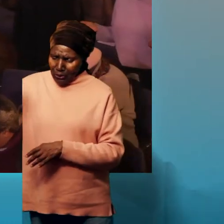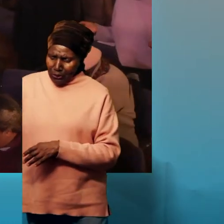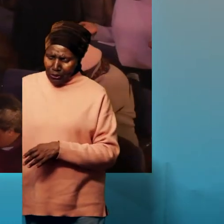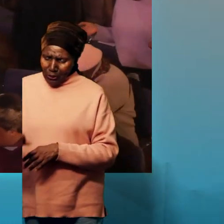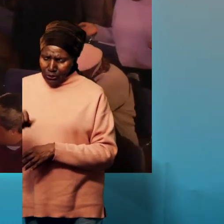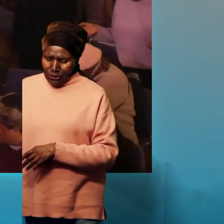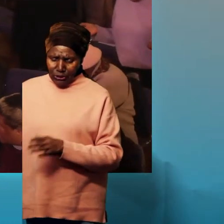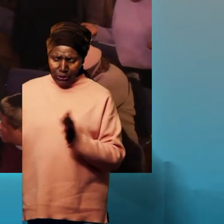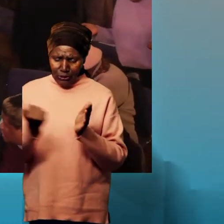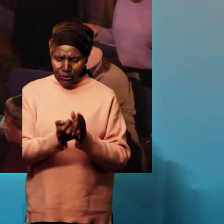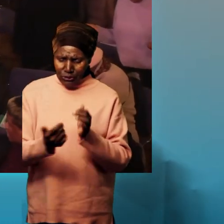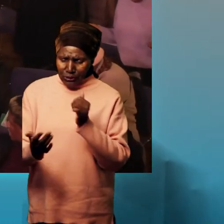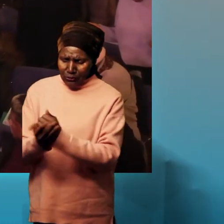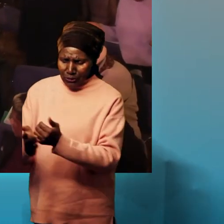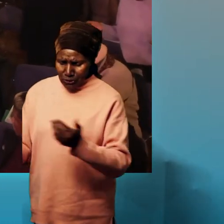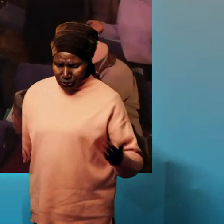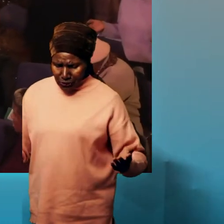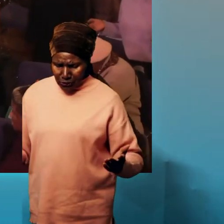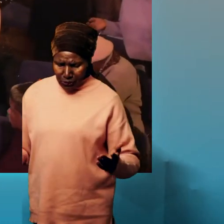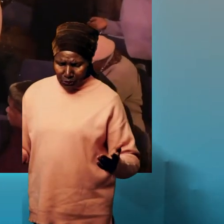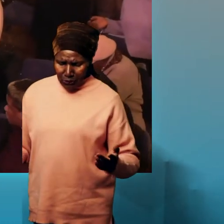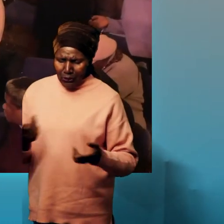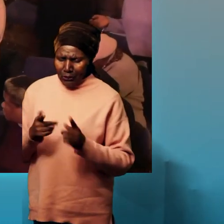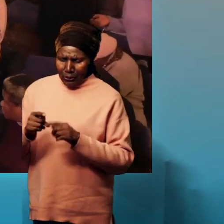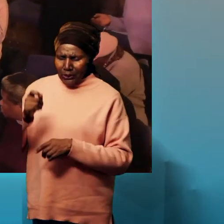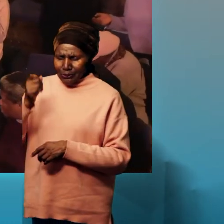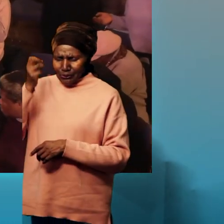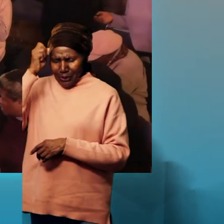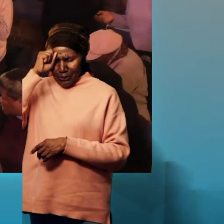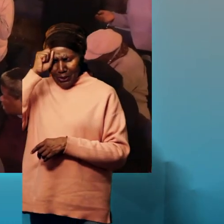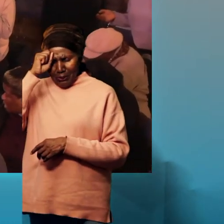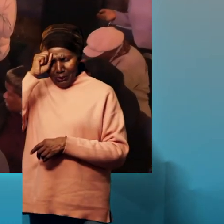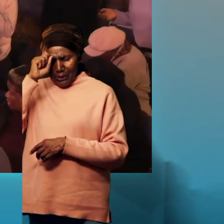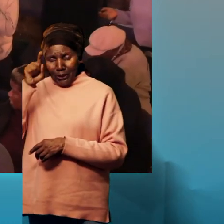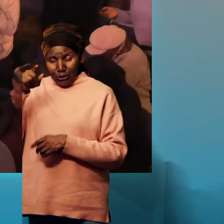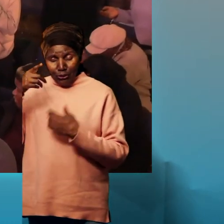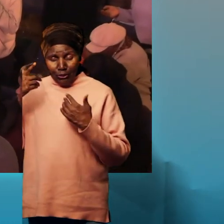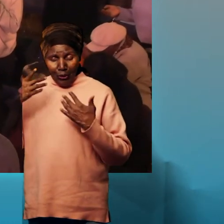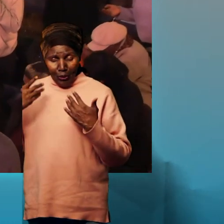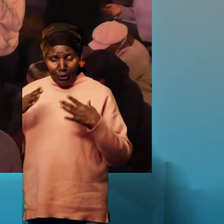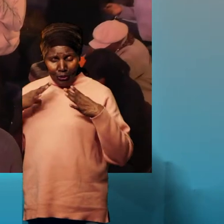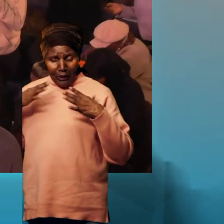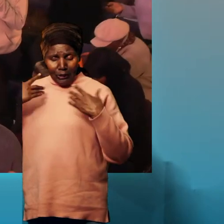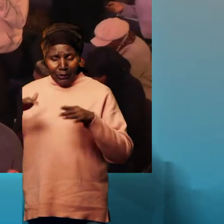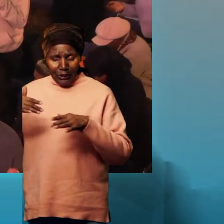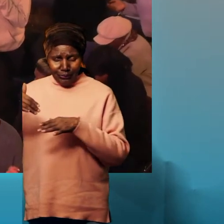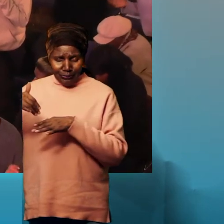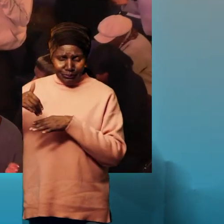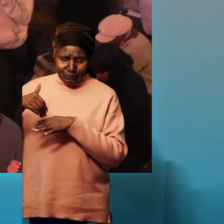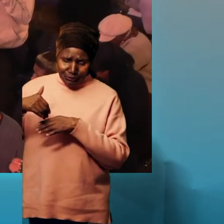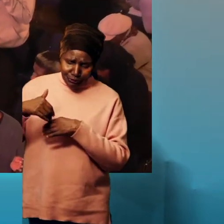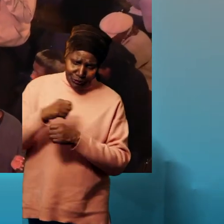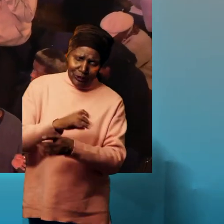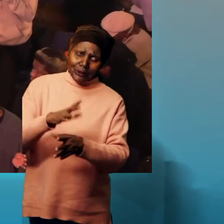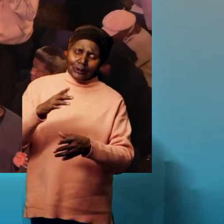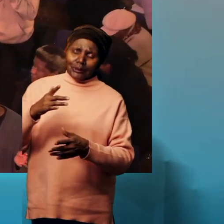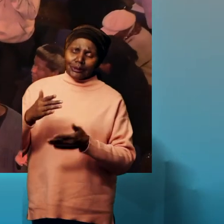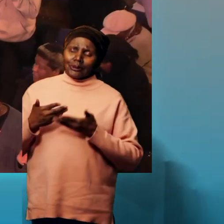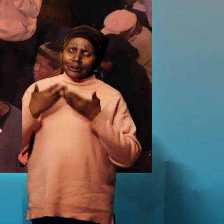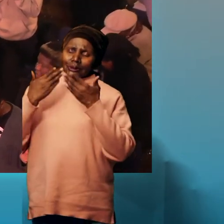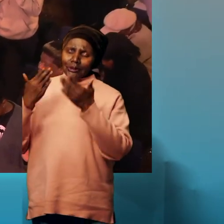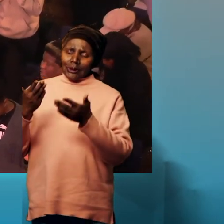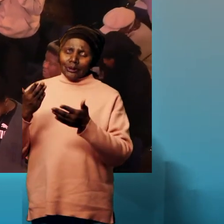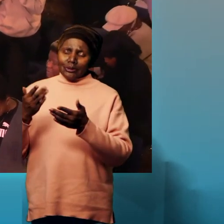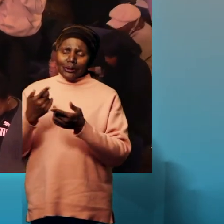sacrifice. Lord, you've called for sacrifice. You've called us to be sacrificial Christians, Lord, those who honor you, Lord God, with